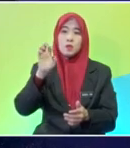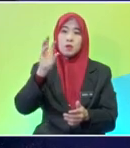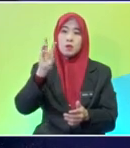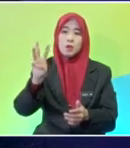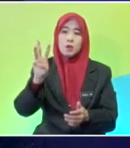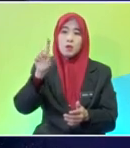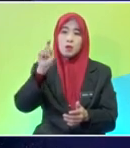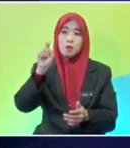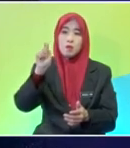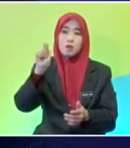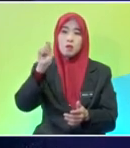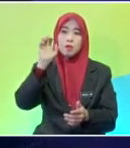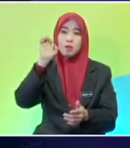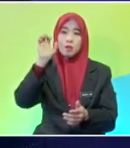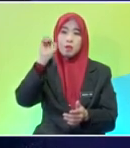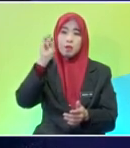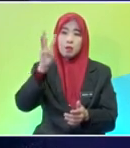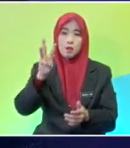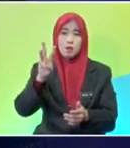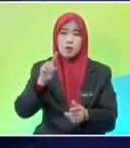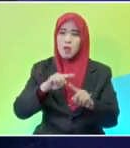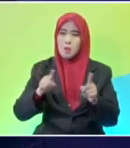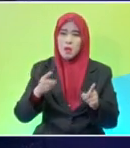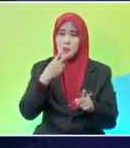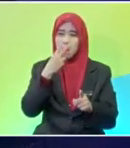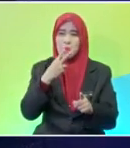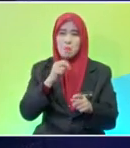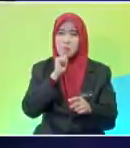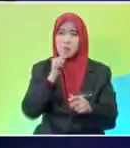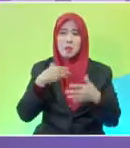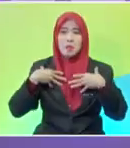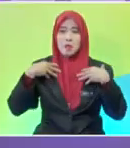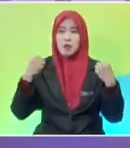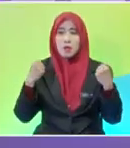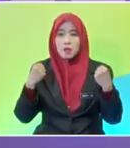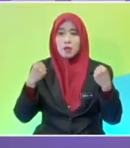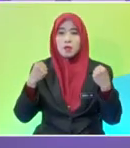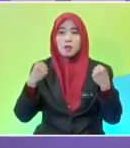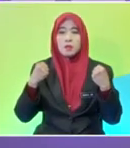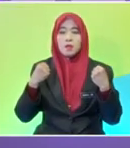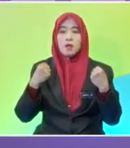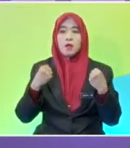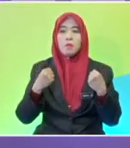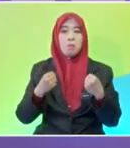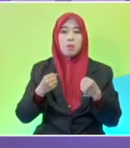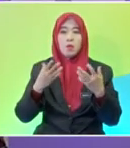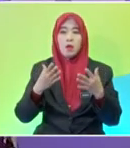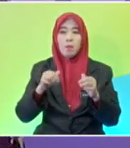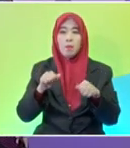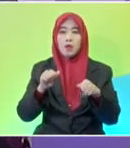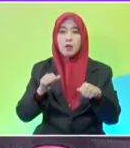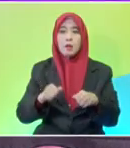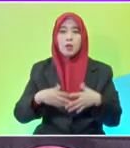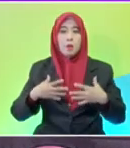But it doesn't sound healthy, teacher, does it? Yes, mm-mm. It contains most of the fat calories there. But okay. It's